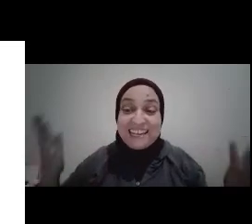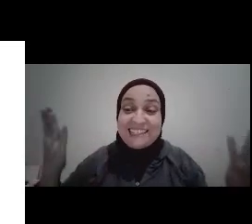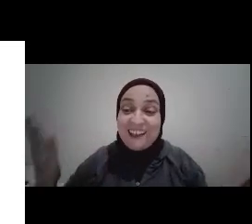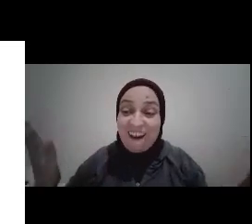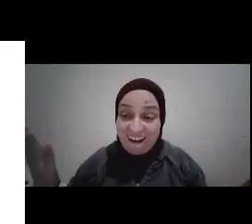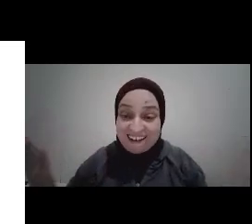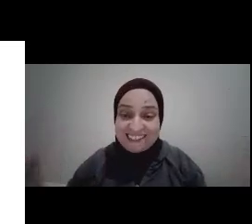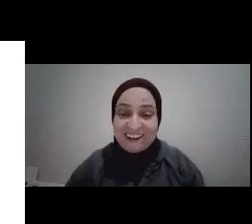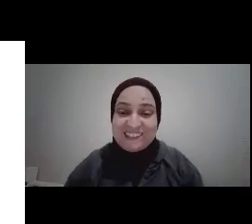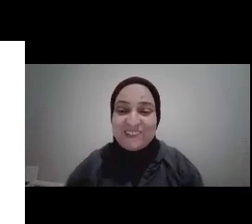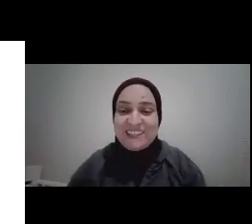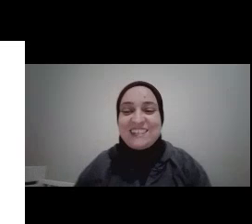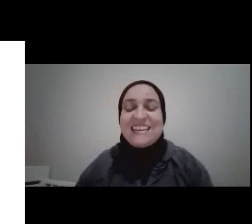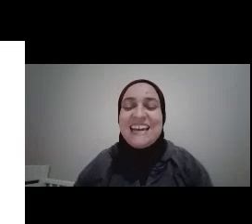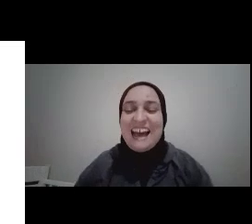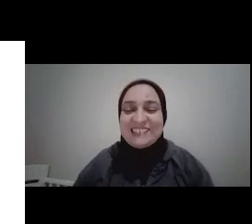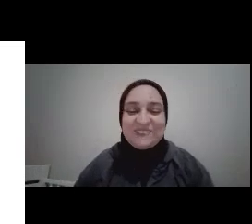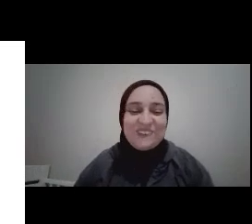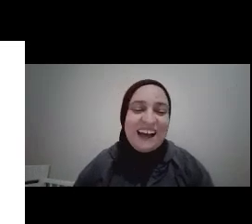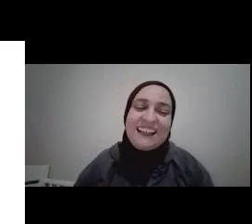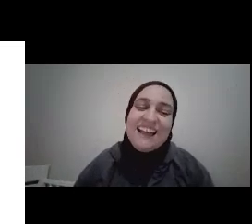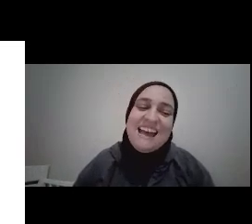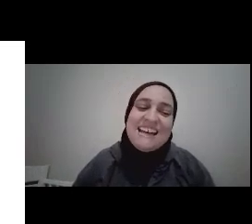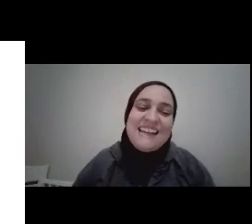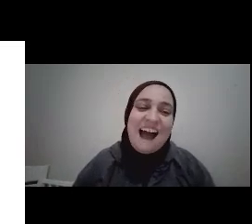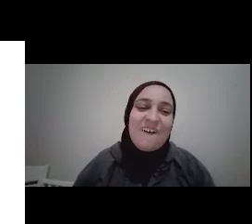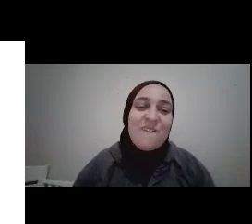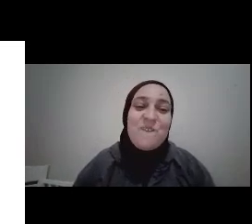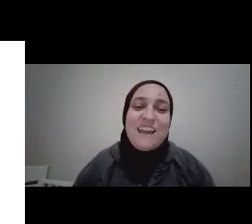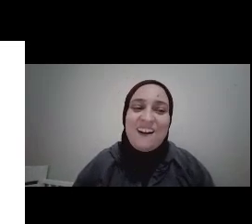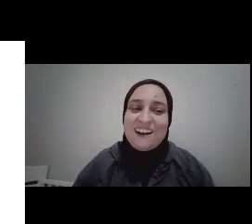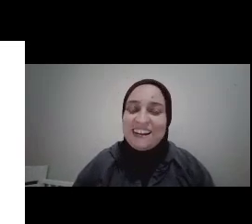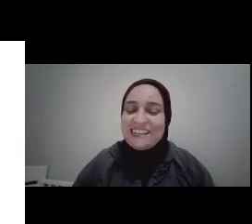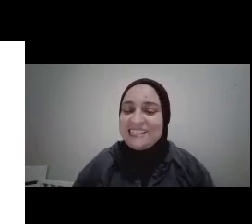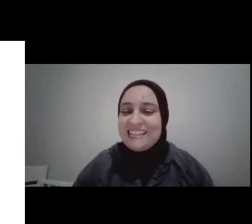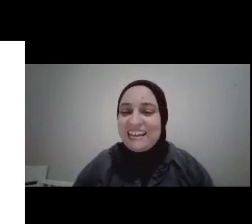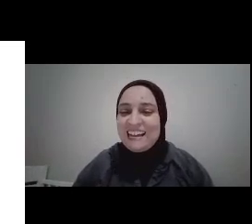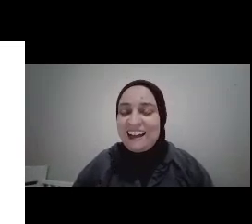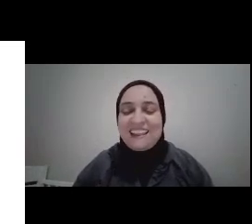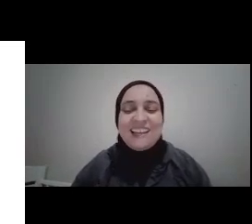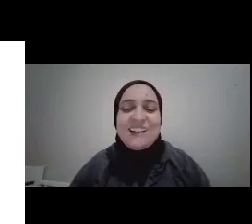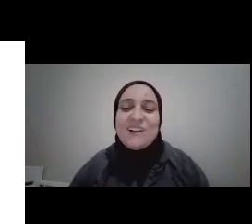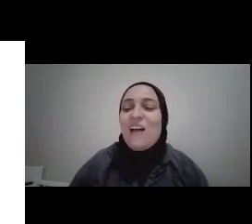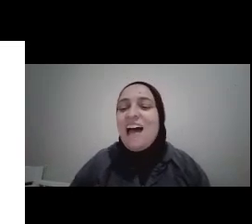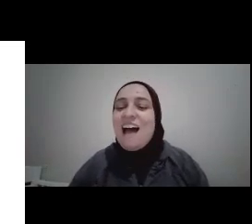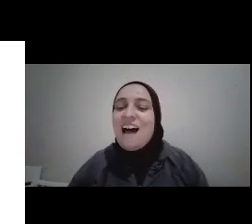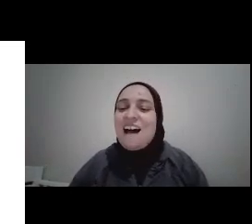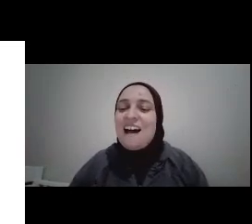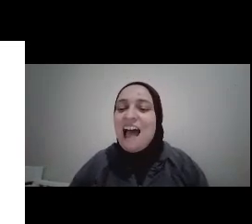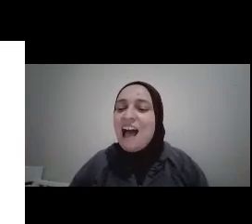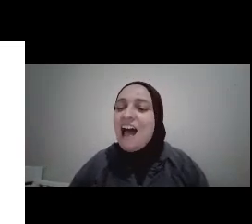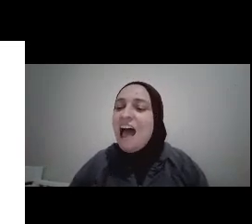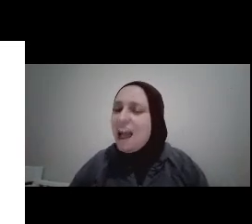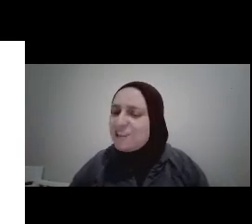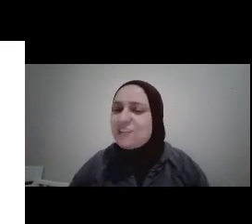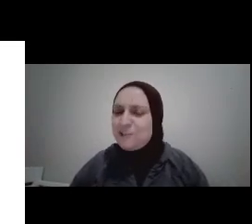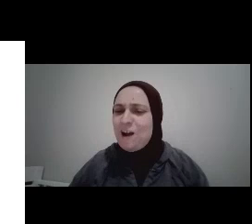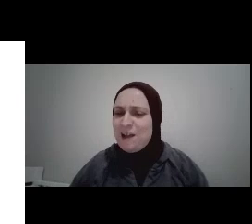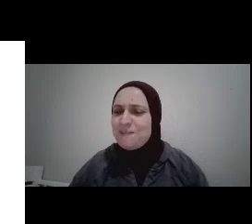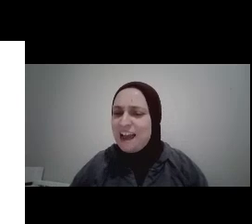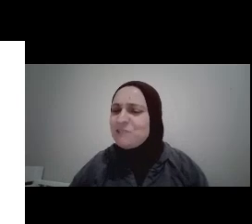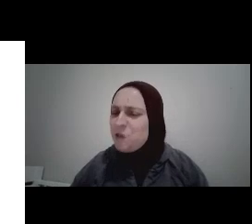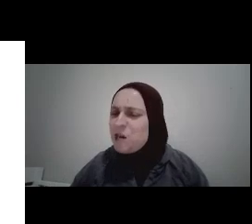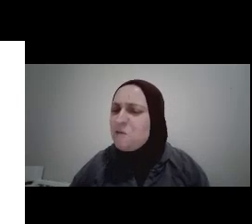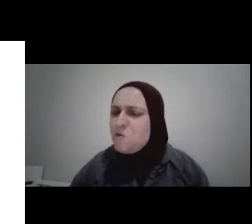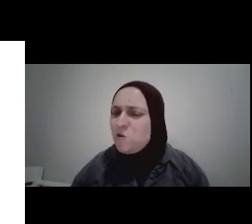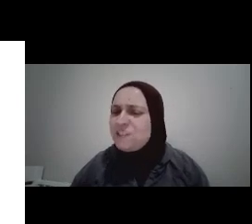right. Guitar starts with G as well. Now, we are going to sing a little action